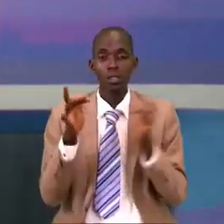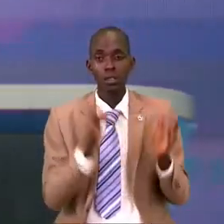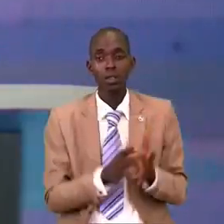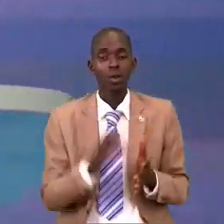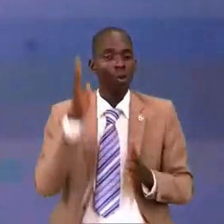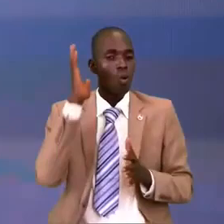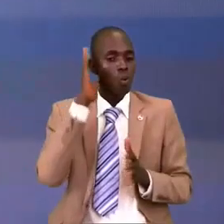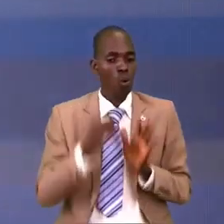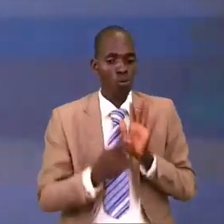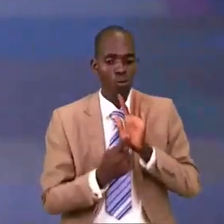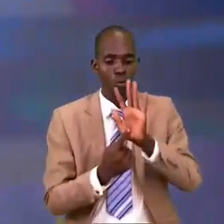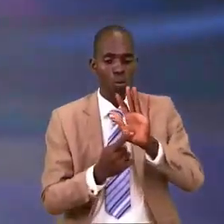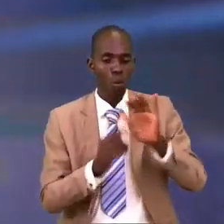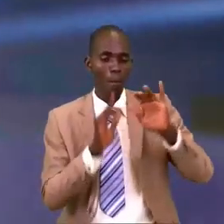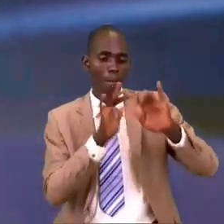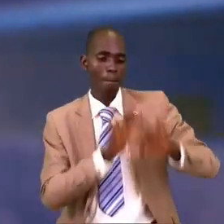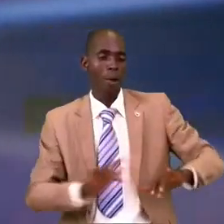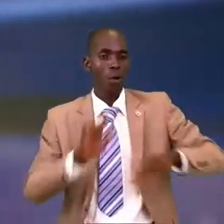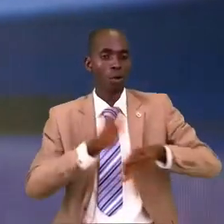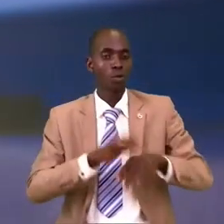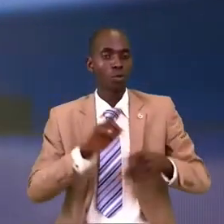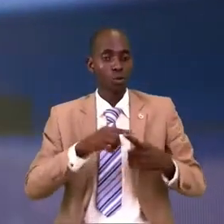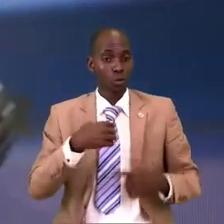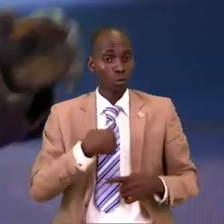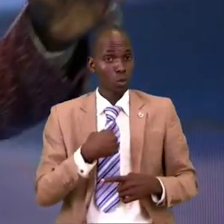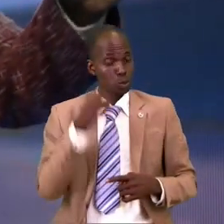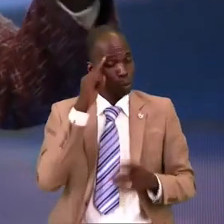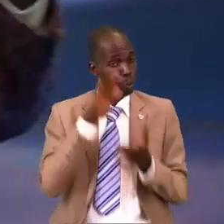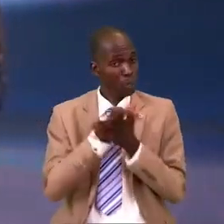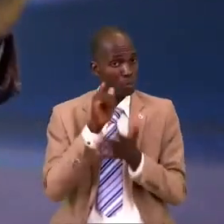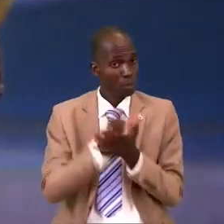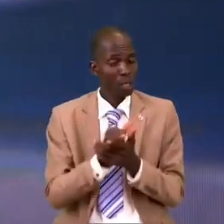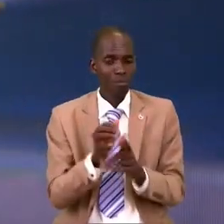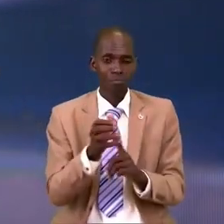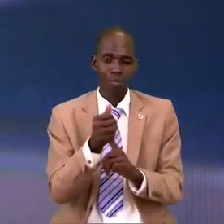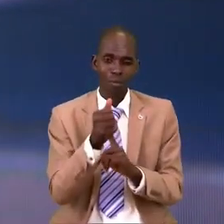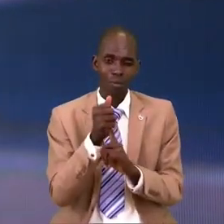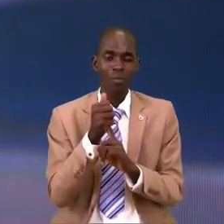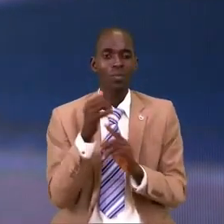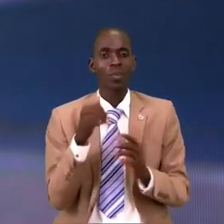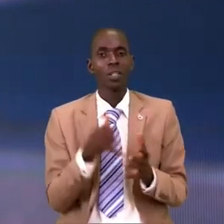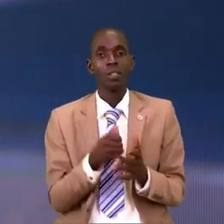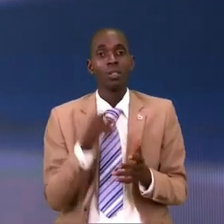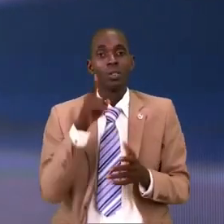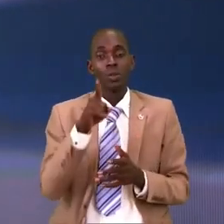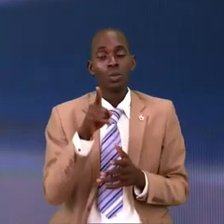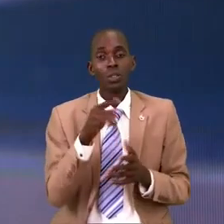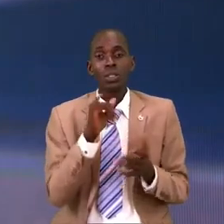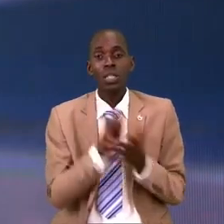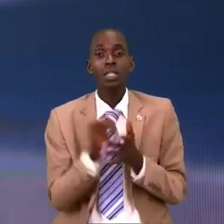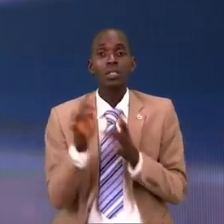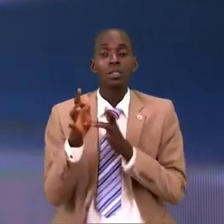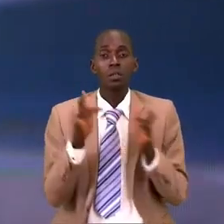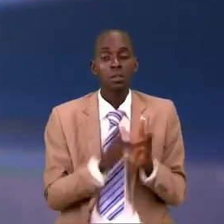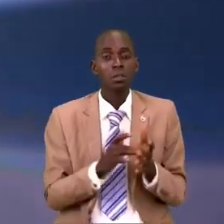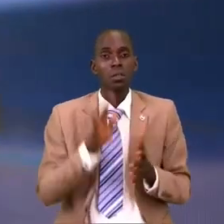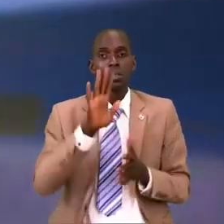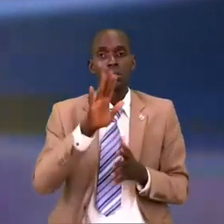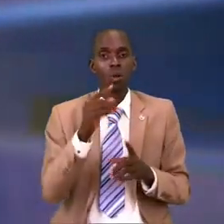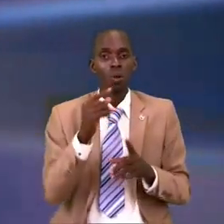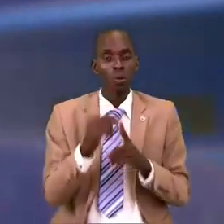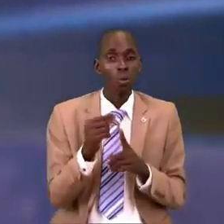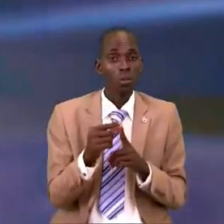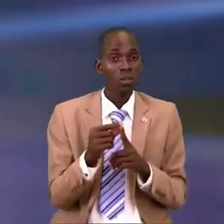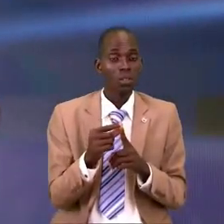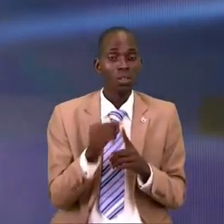proclamation, your profession, that Jesus will not reject me. Hold that fast. That